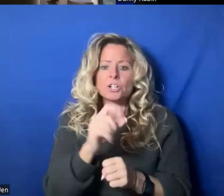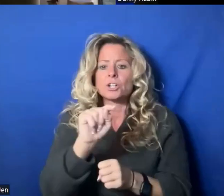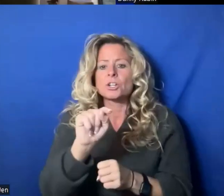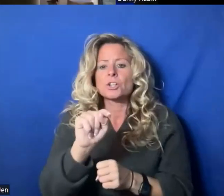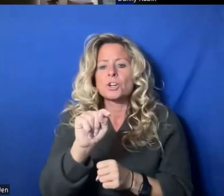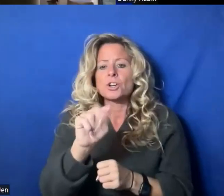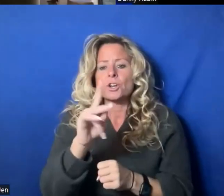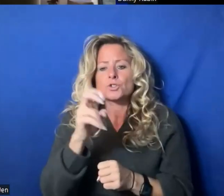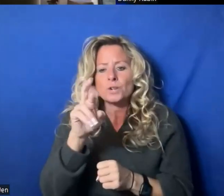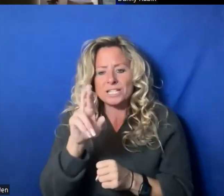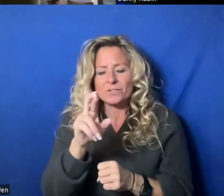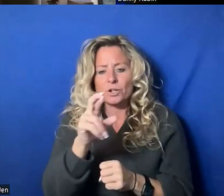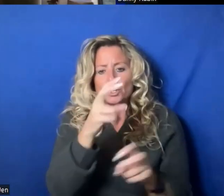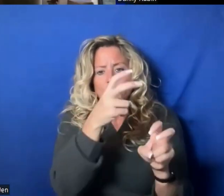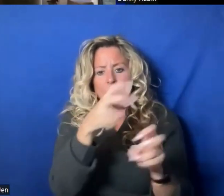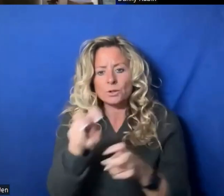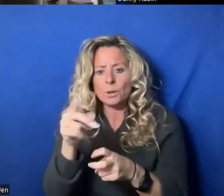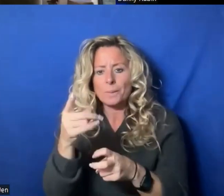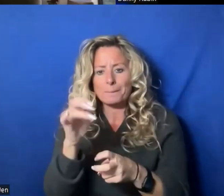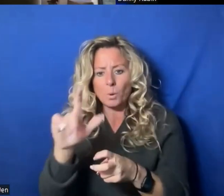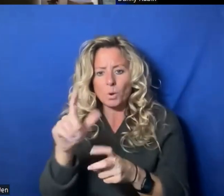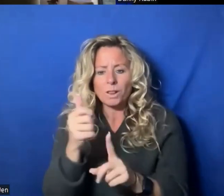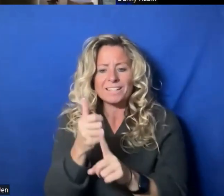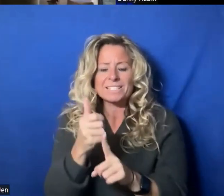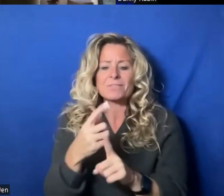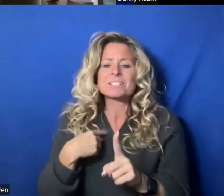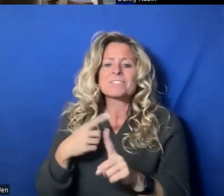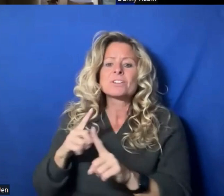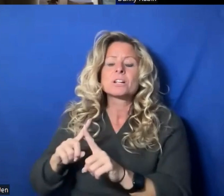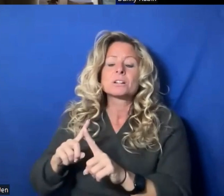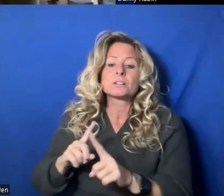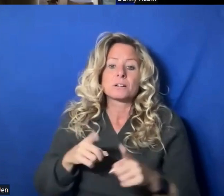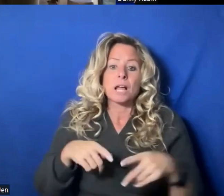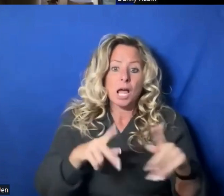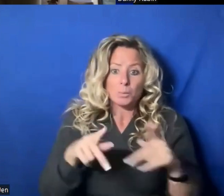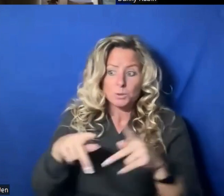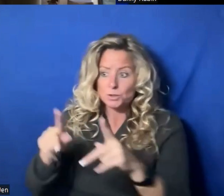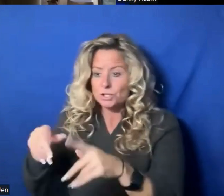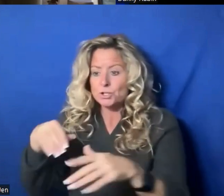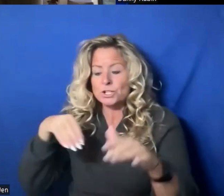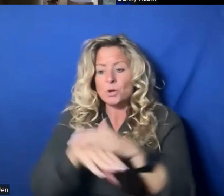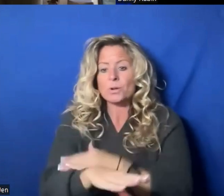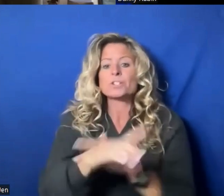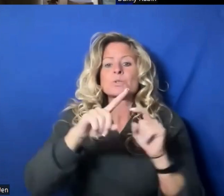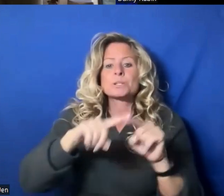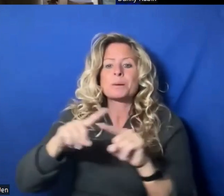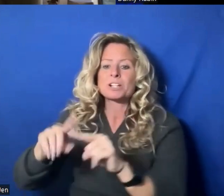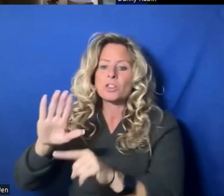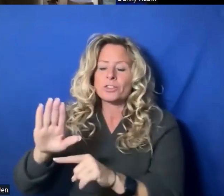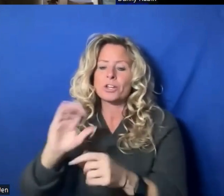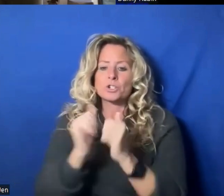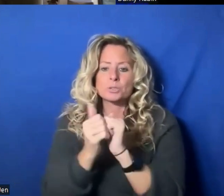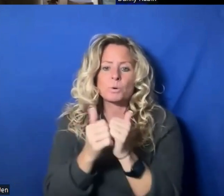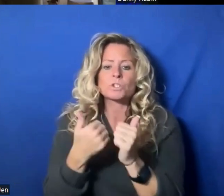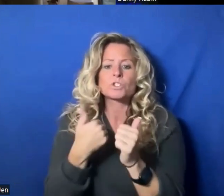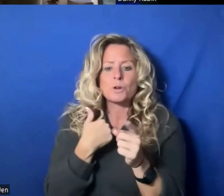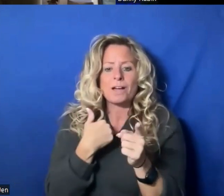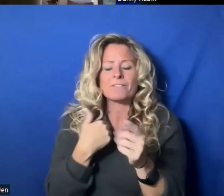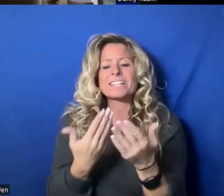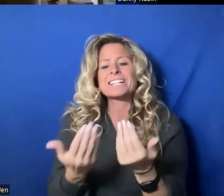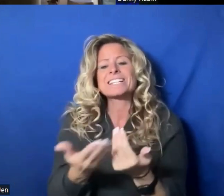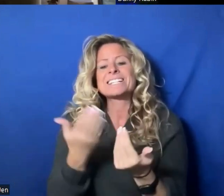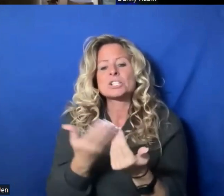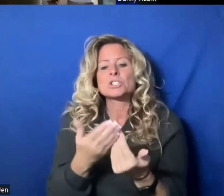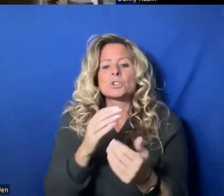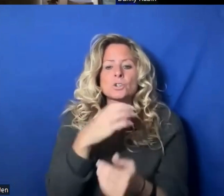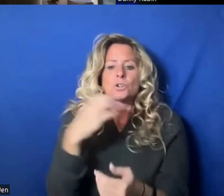portal. So there's different windows that students are allowed to enter the portal depending on their sport. So then you have an easier for